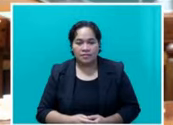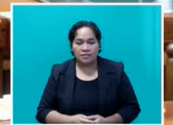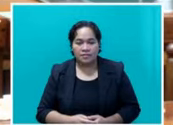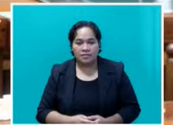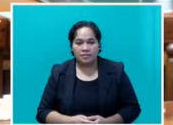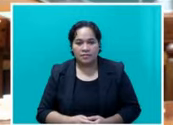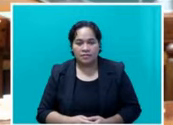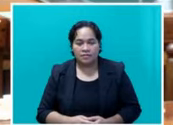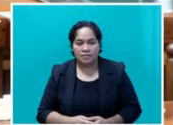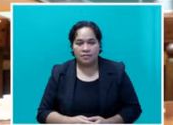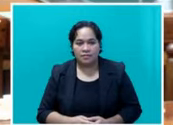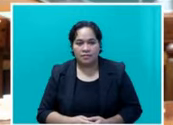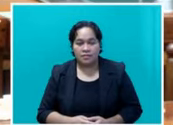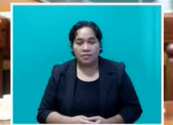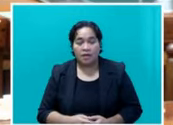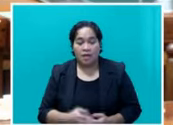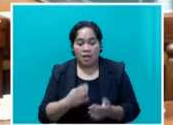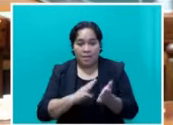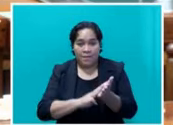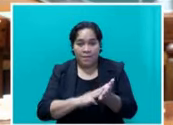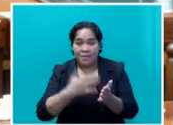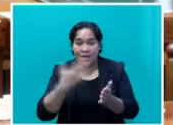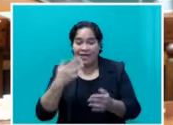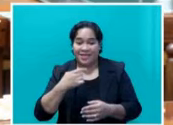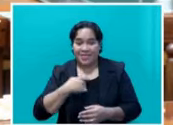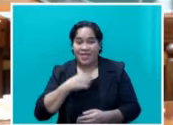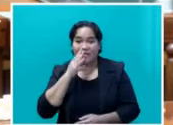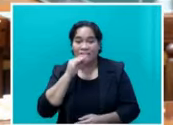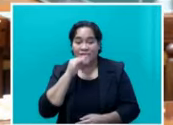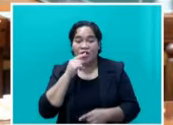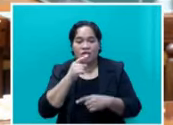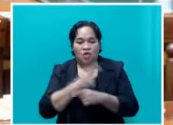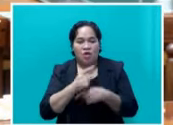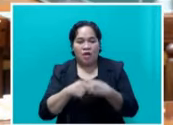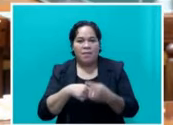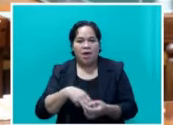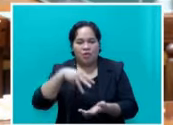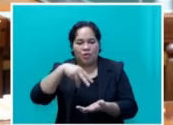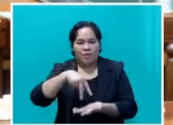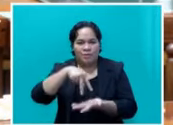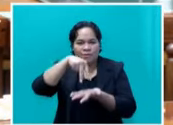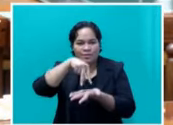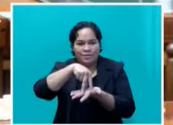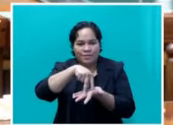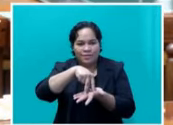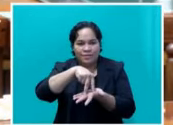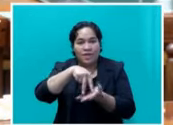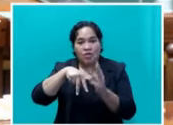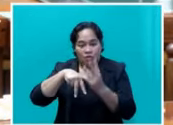Honorable Speaker, on Monday, I spoke about the three-legged stool, which is very important for